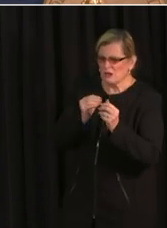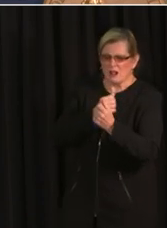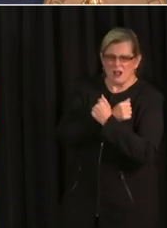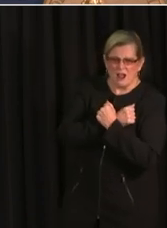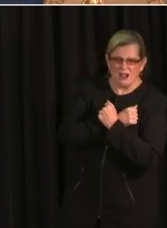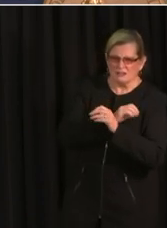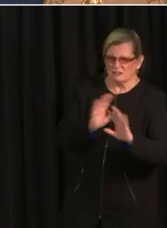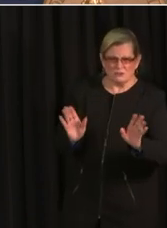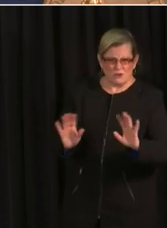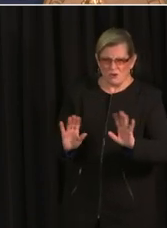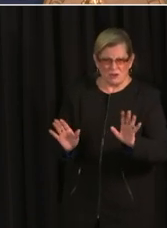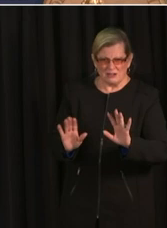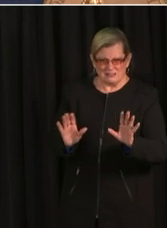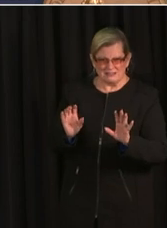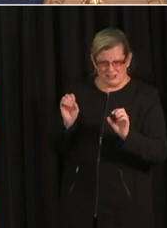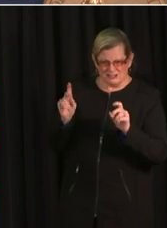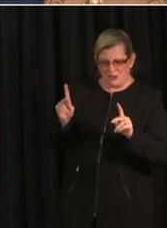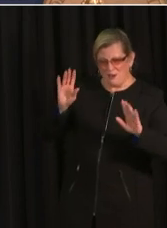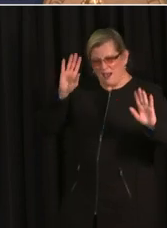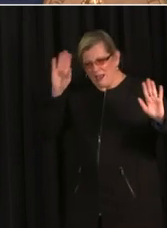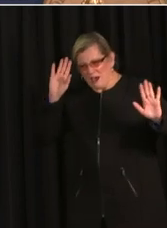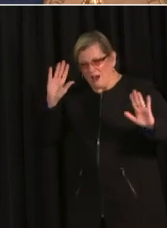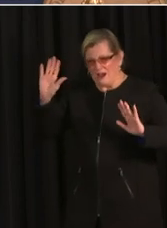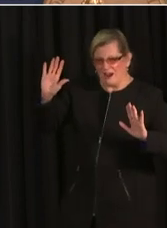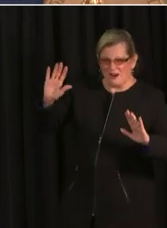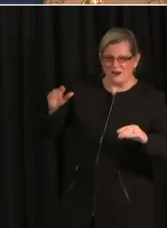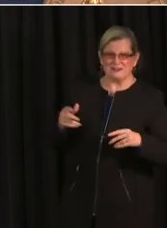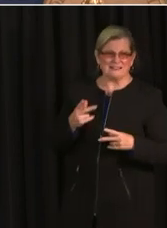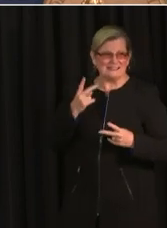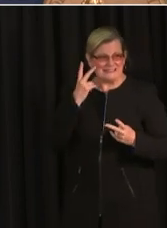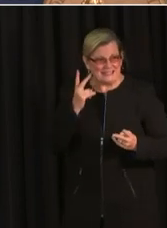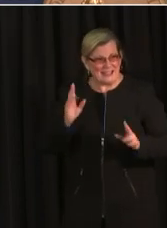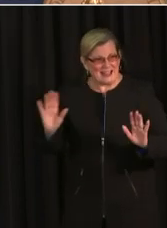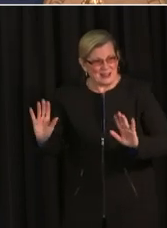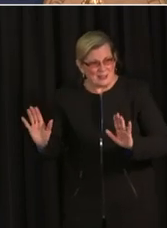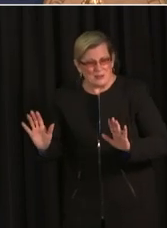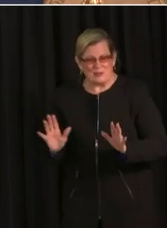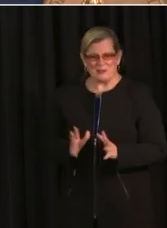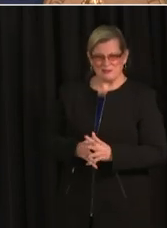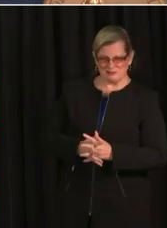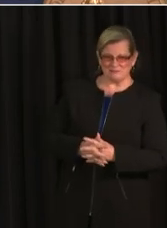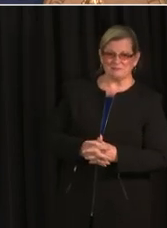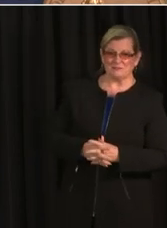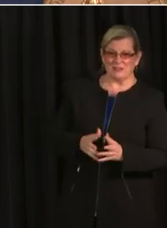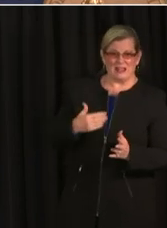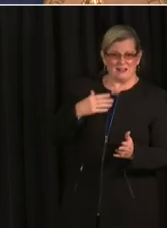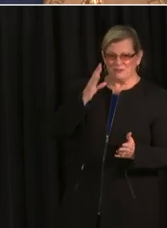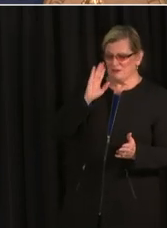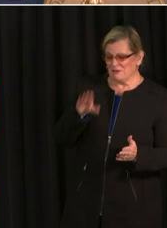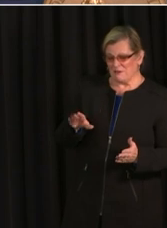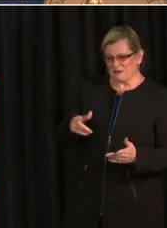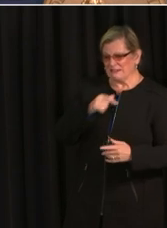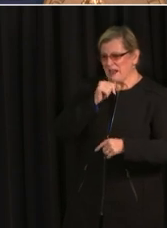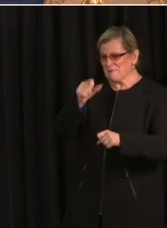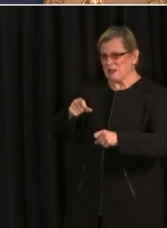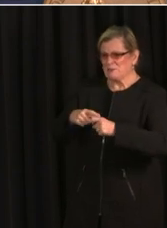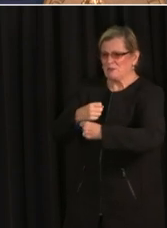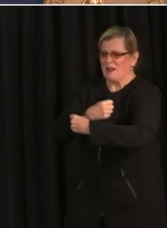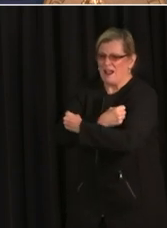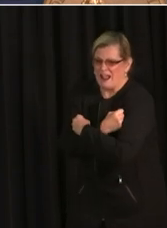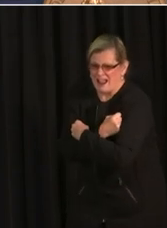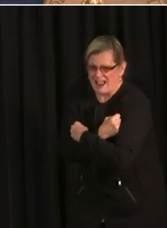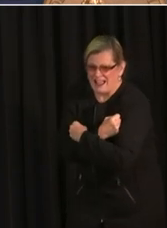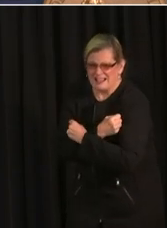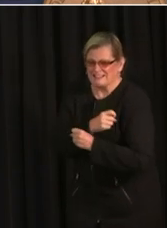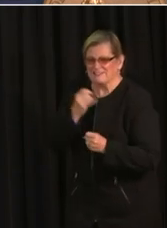Just remember, we have now been doing not being able to embrace our friends and people that we encounter for